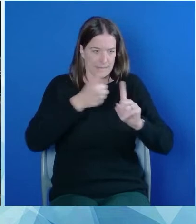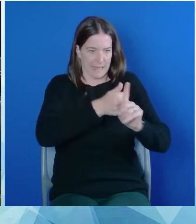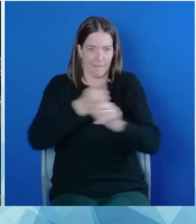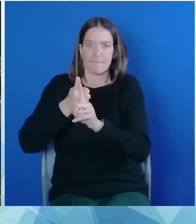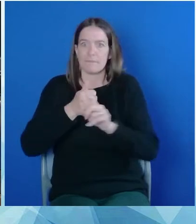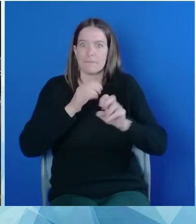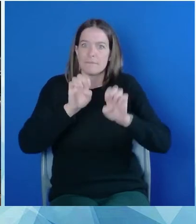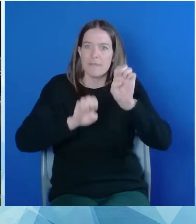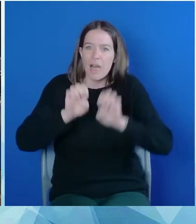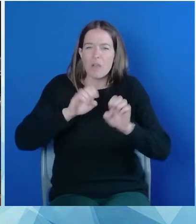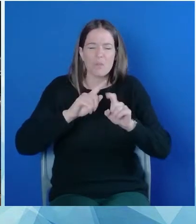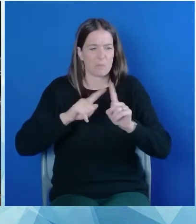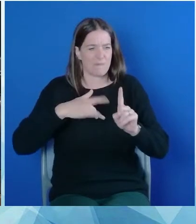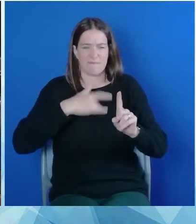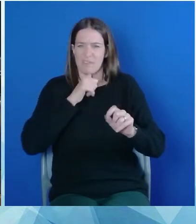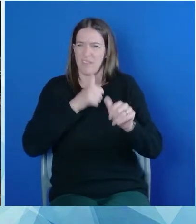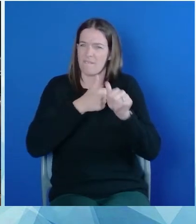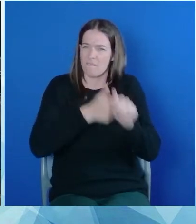Anything else?